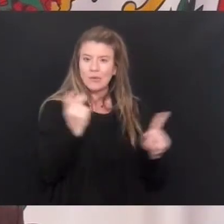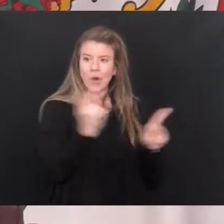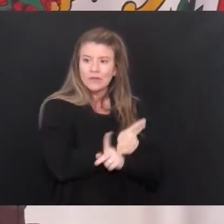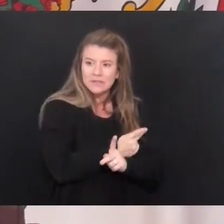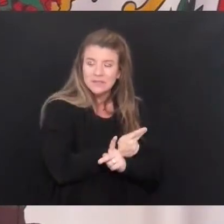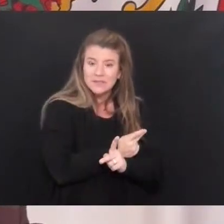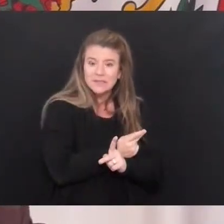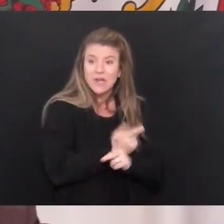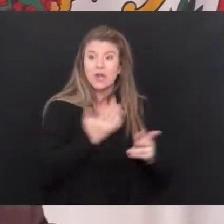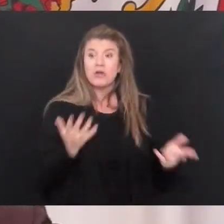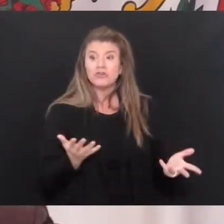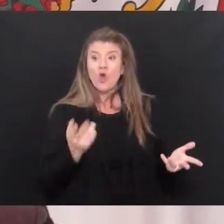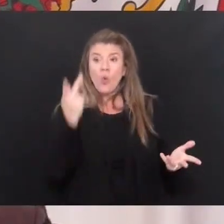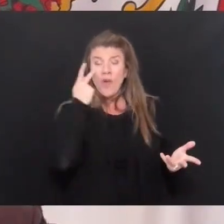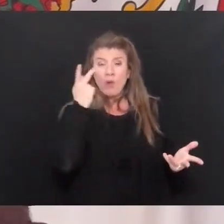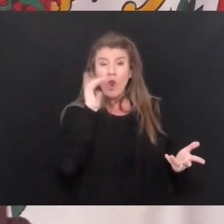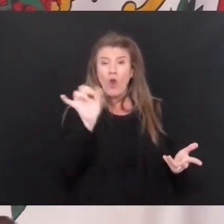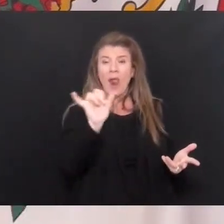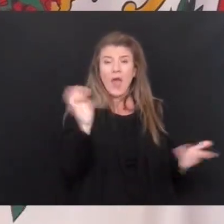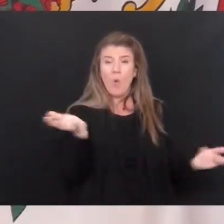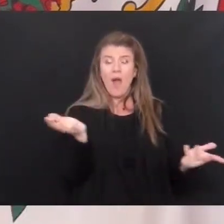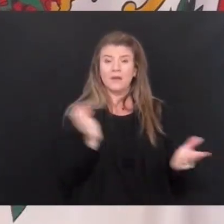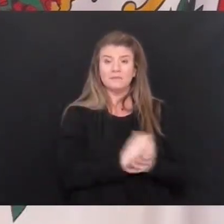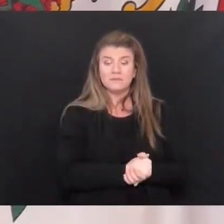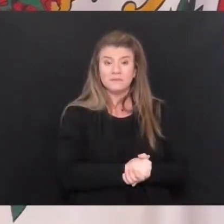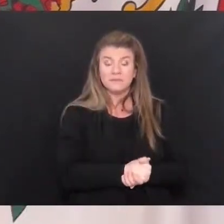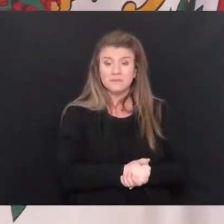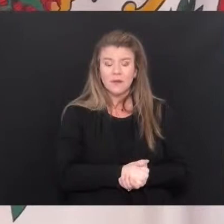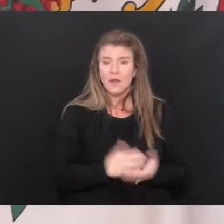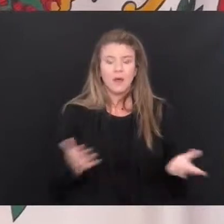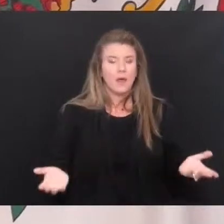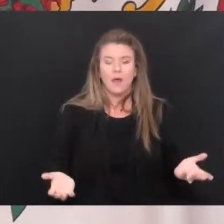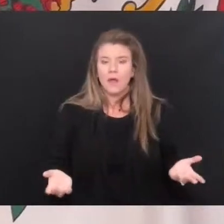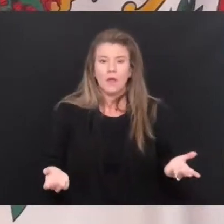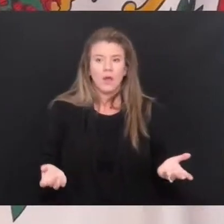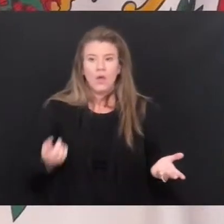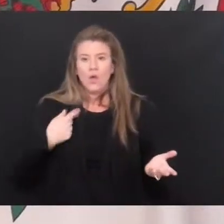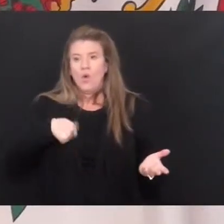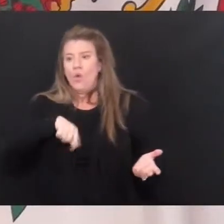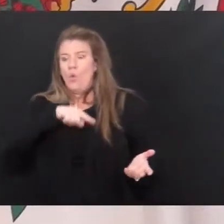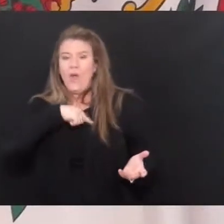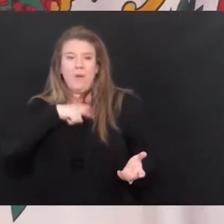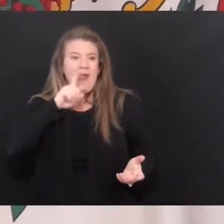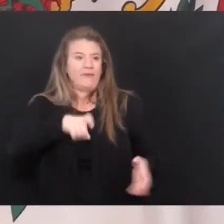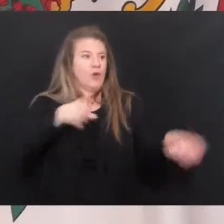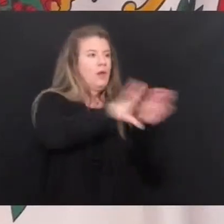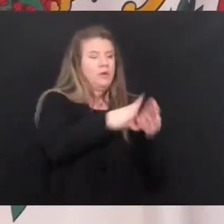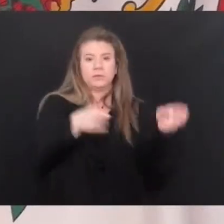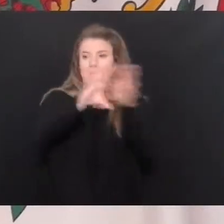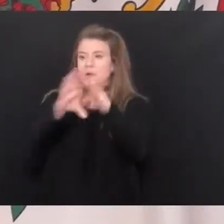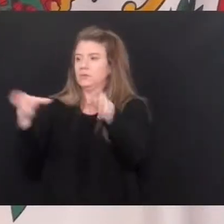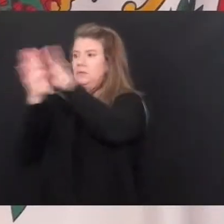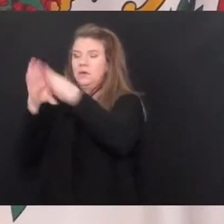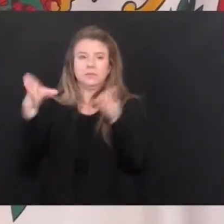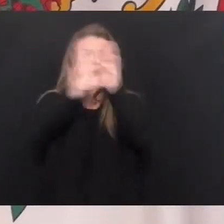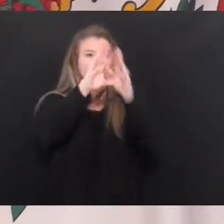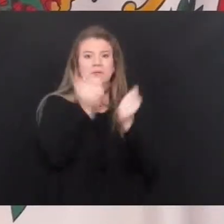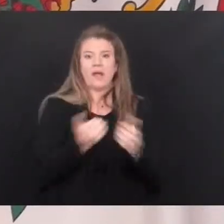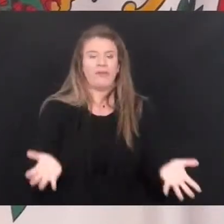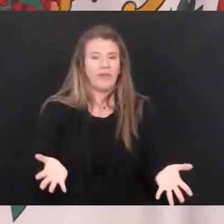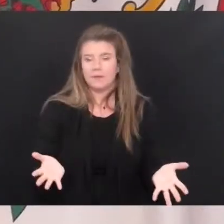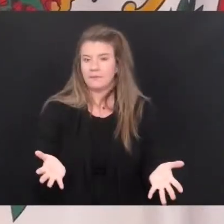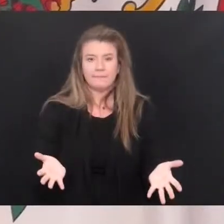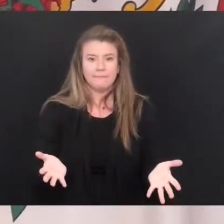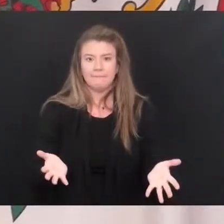what would we look like? We would be running through the streets saying, we got to close this, we got to close that. without